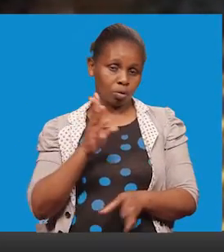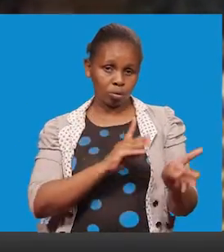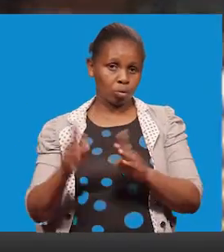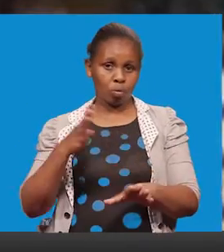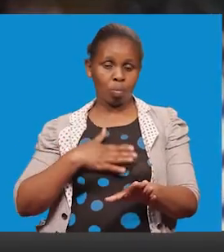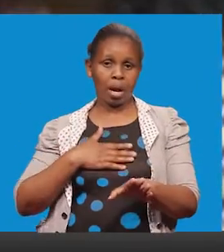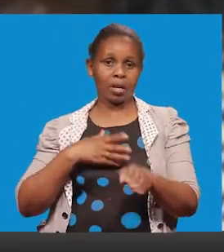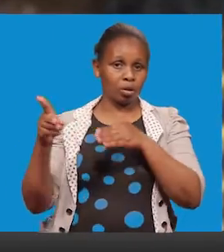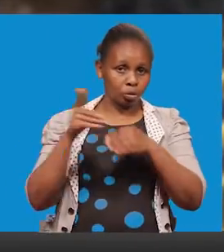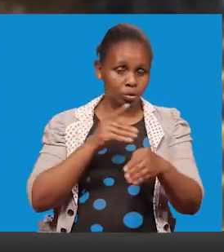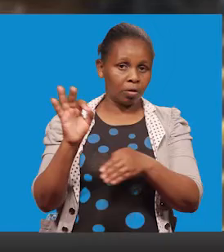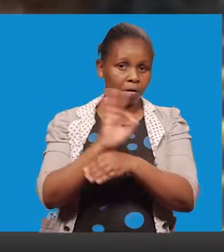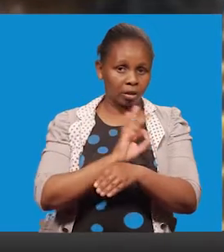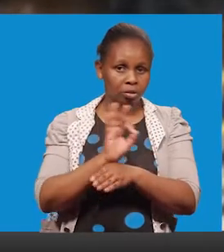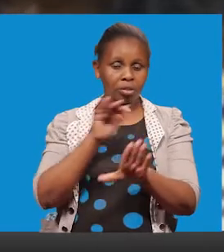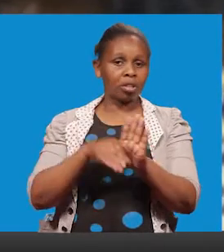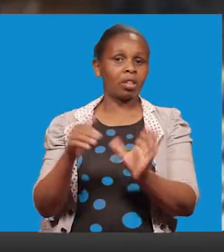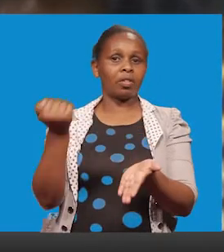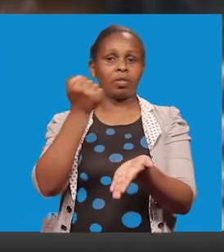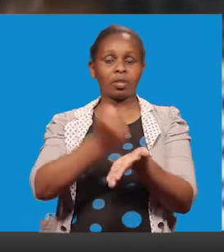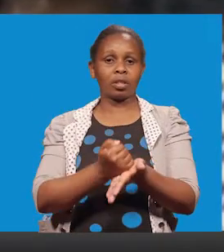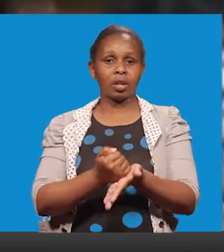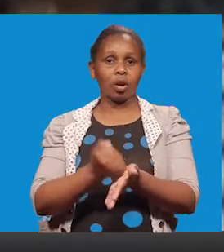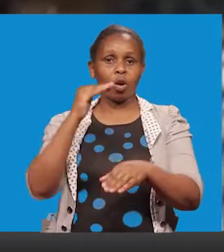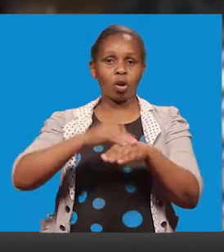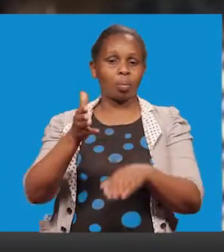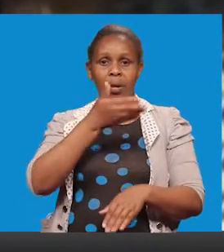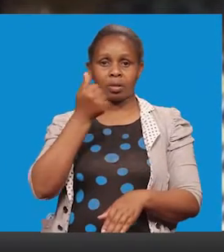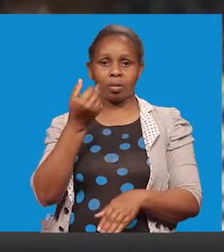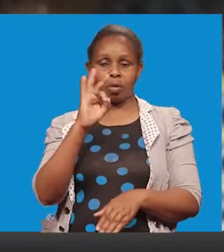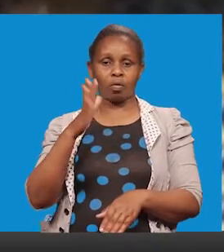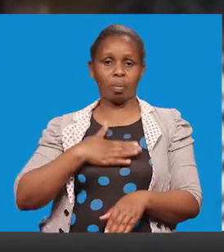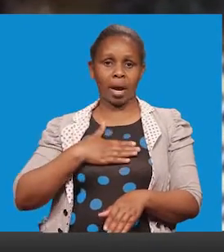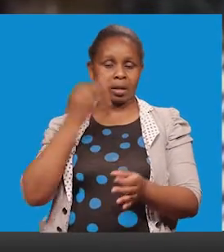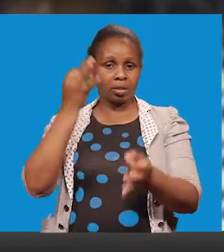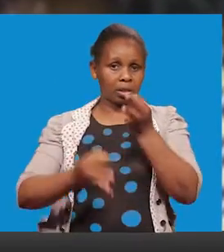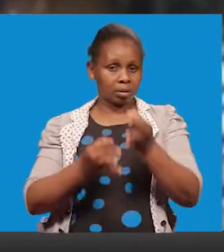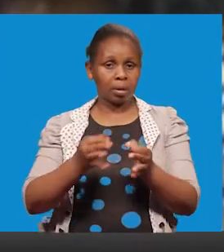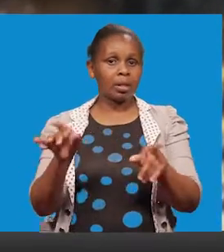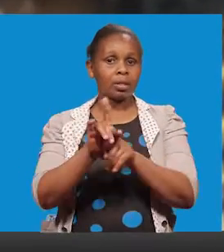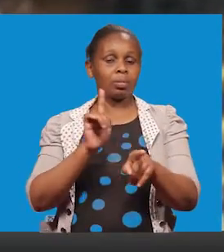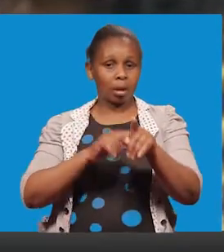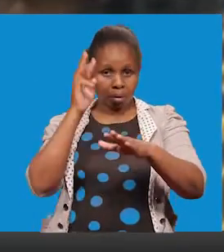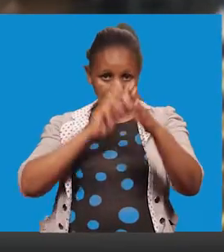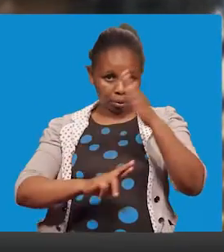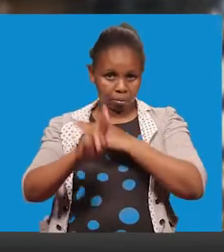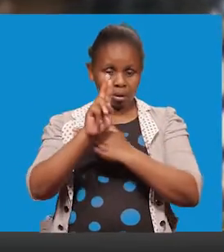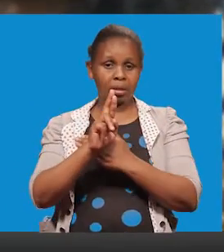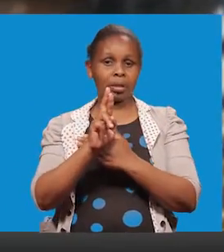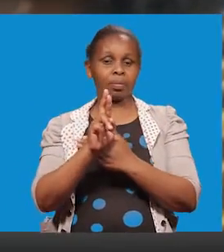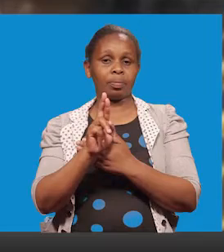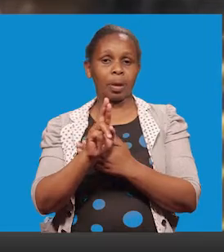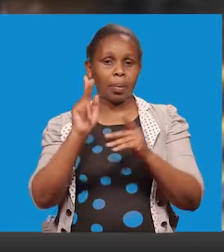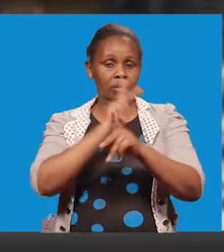and perform my function in the said office to the best of my judgment, that I shall at all times respect, uphold,